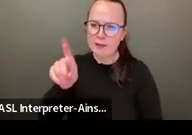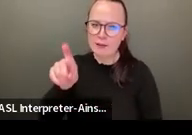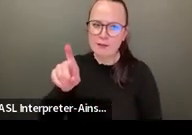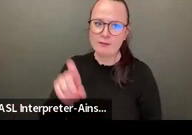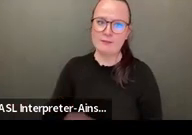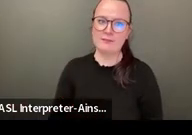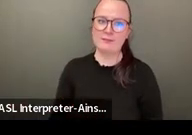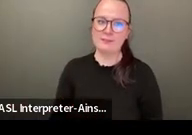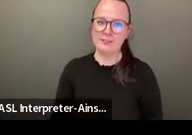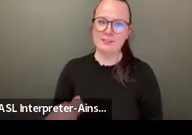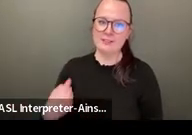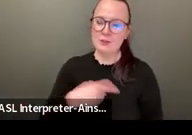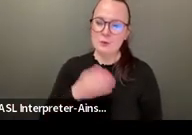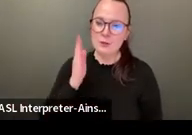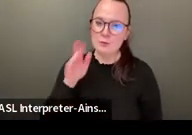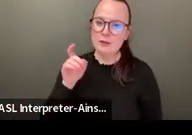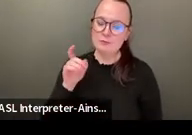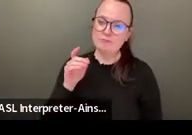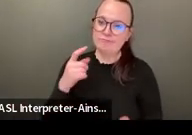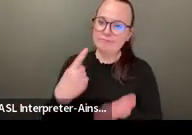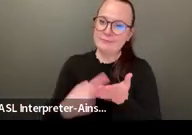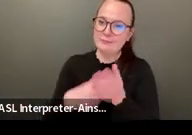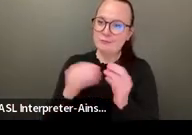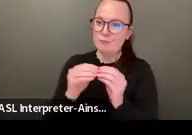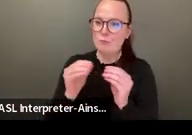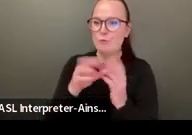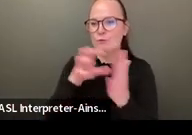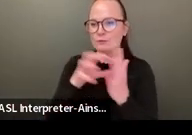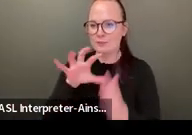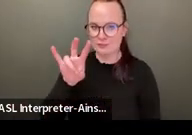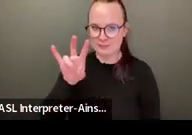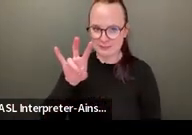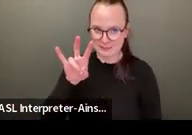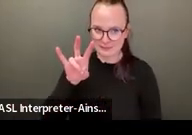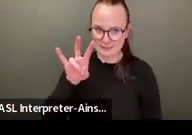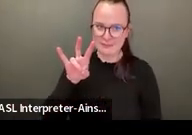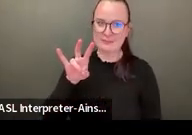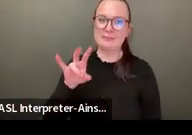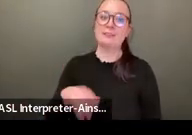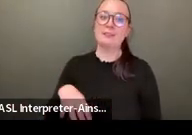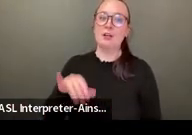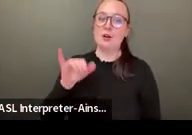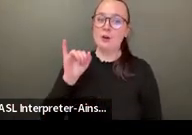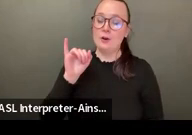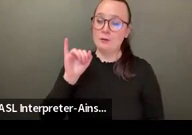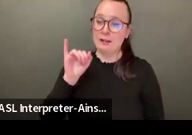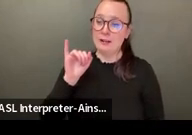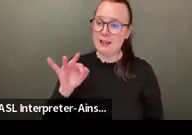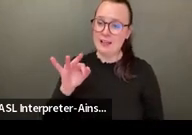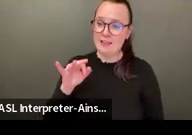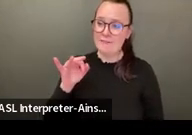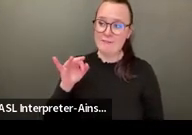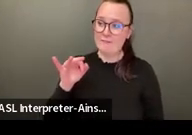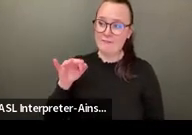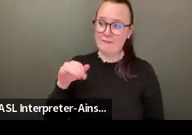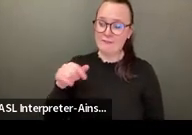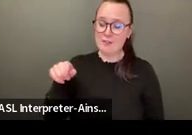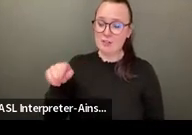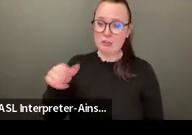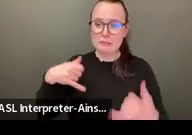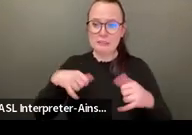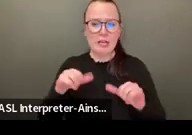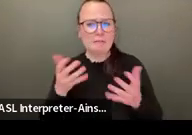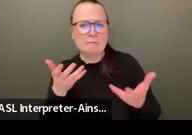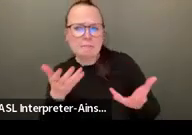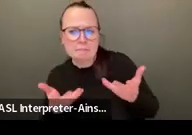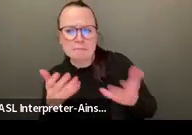bit more about it in section 7. So if I don't give you the information you're looking for, I can definitely point you in a